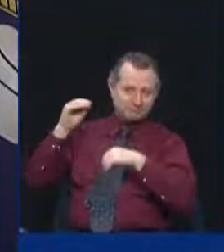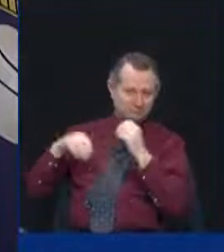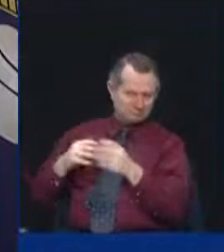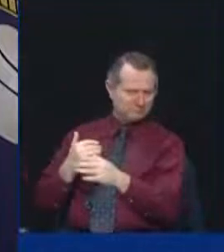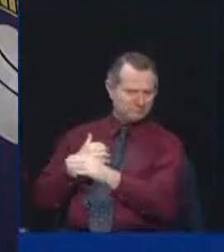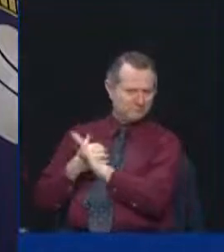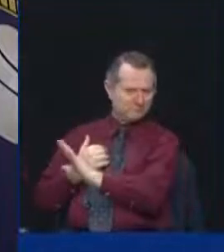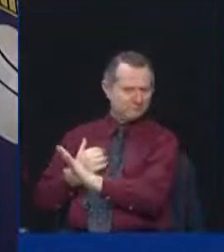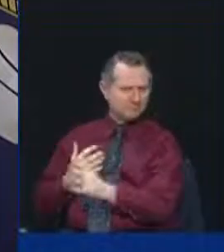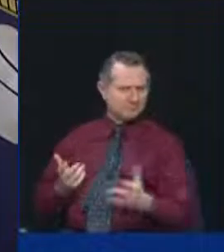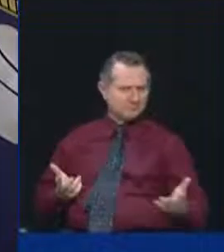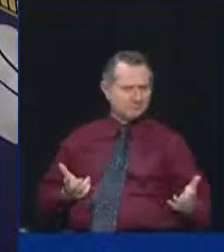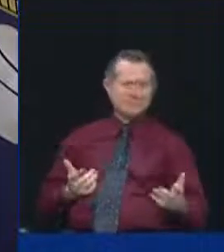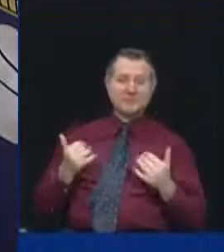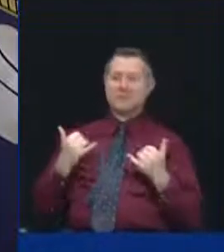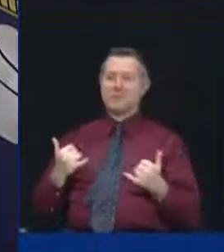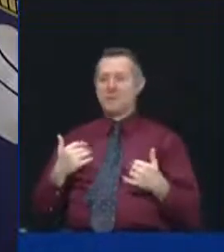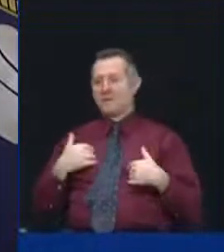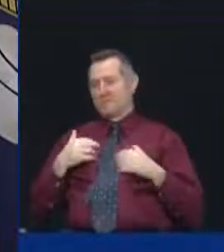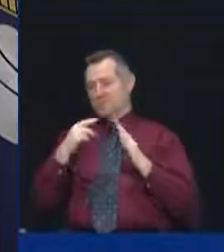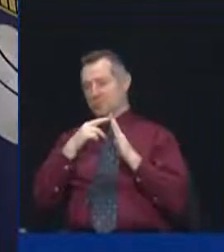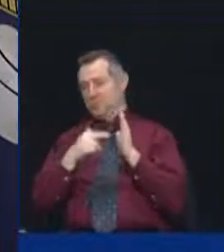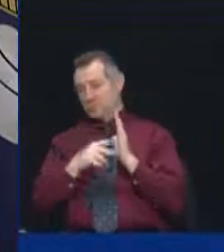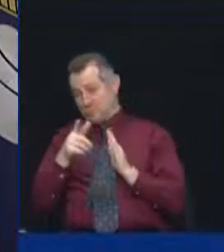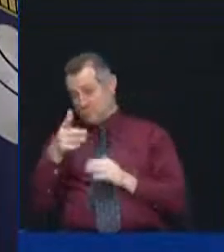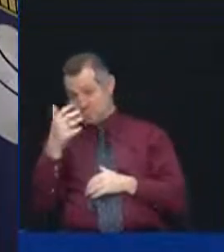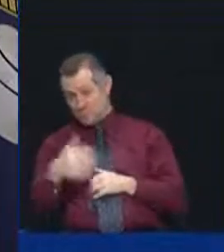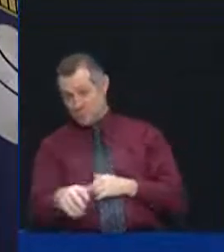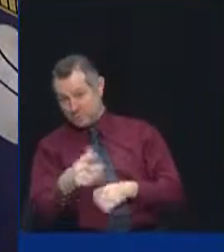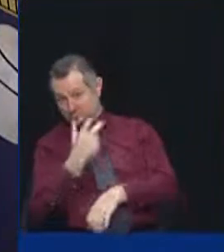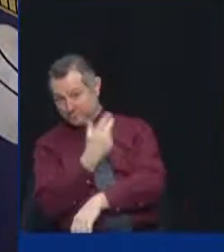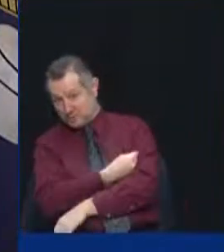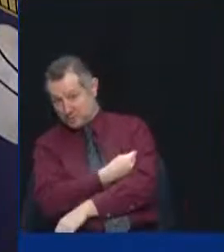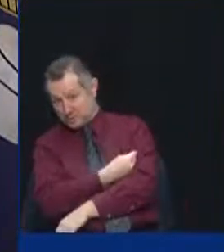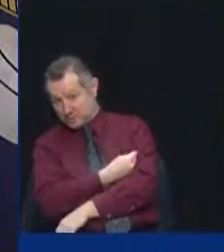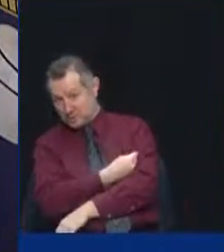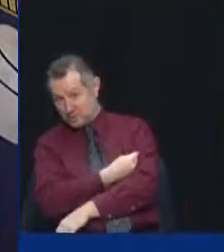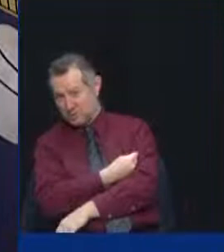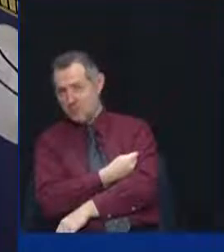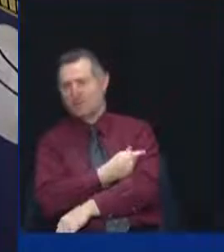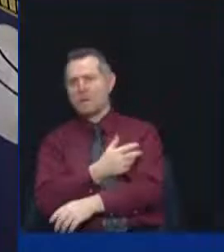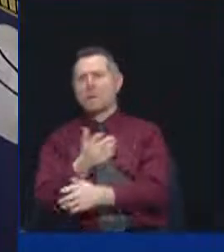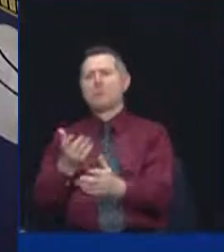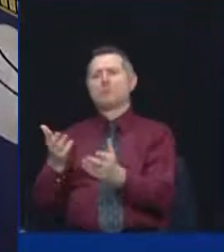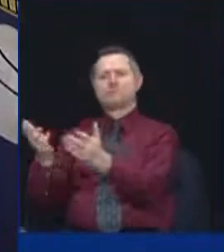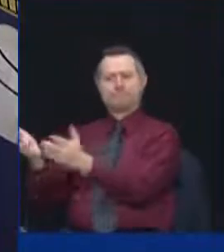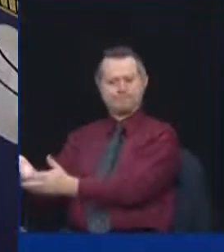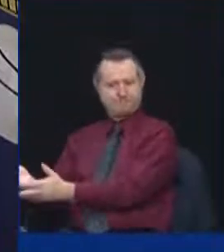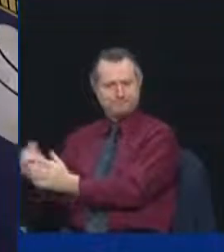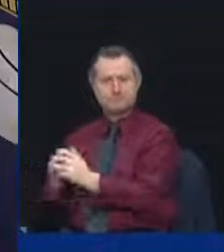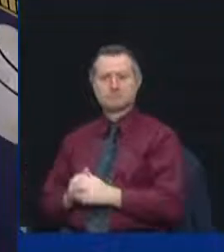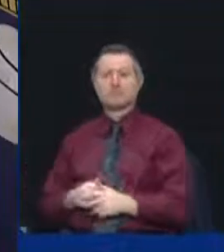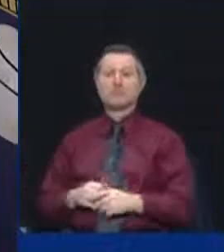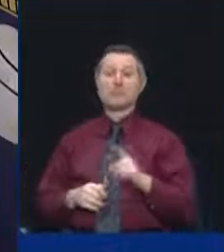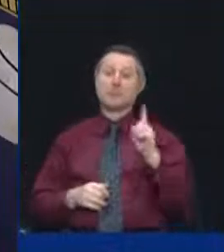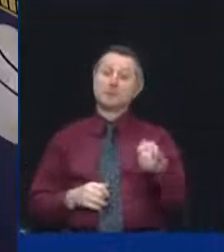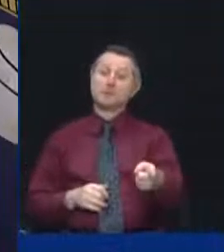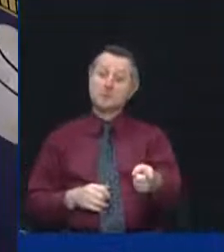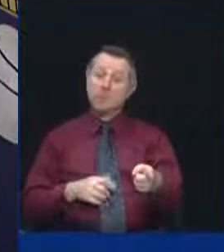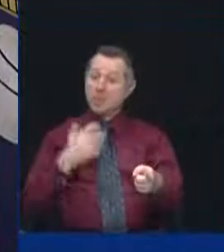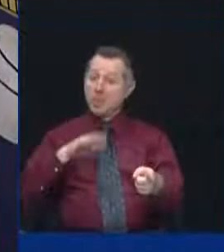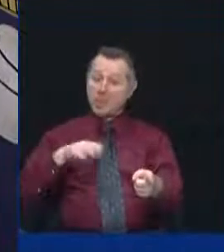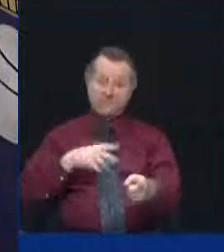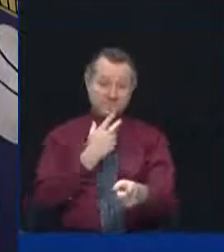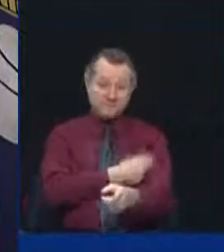And we have rules. If you're vaccinated, then X. If you're not vaccinated, then Y. And they